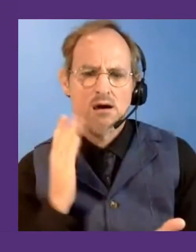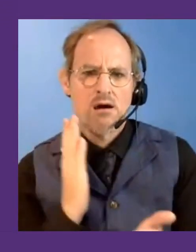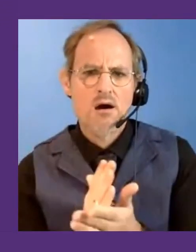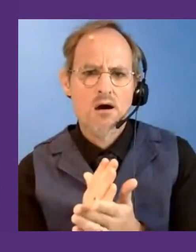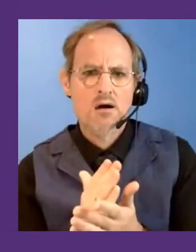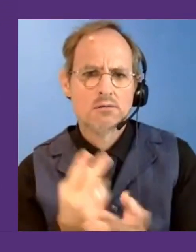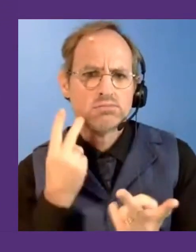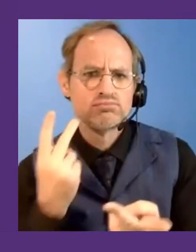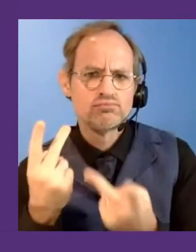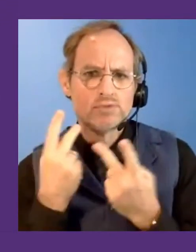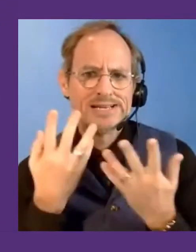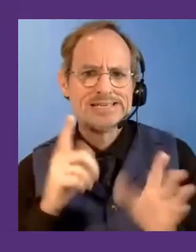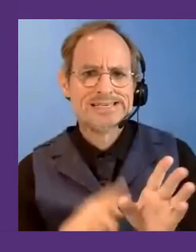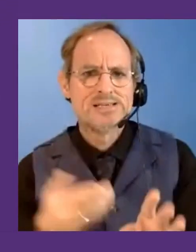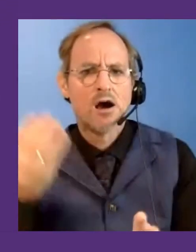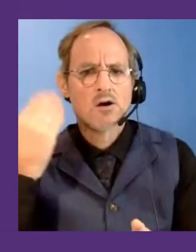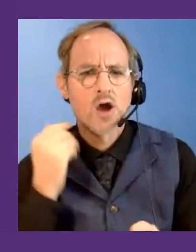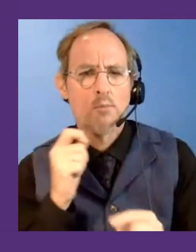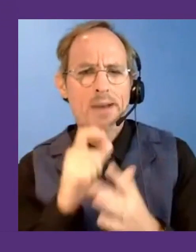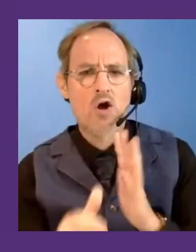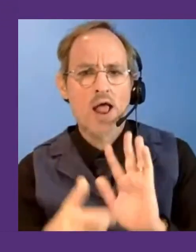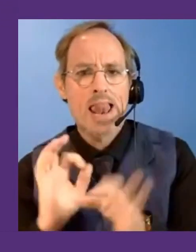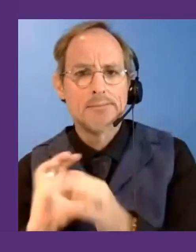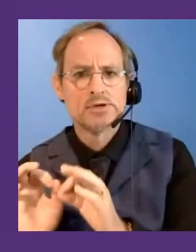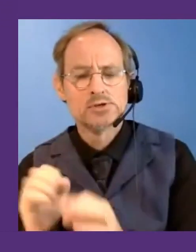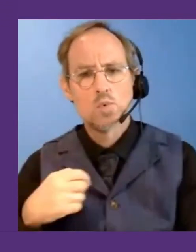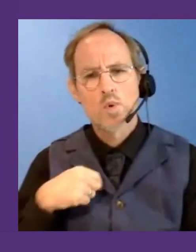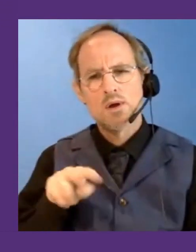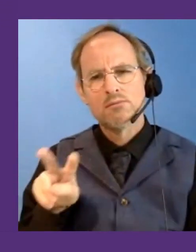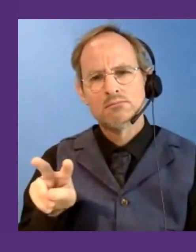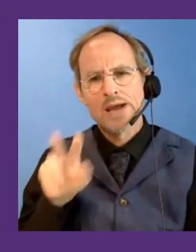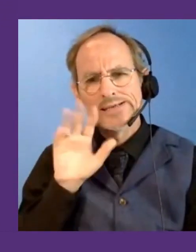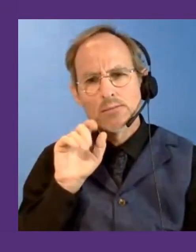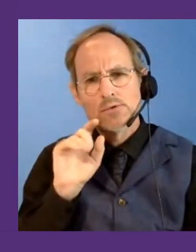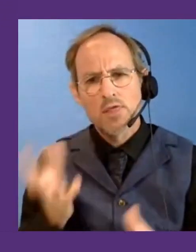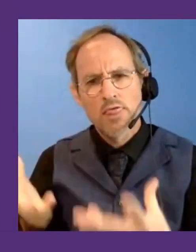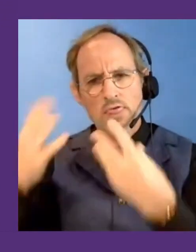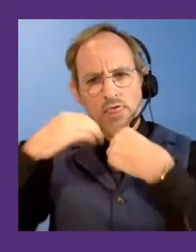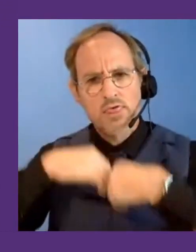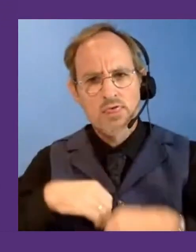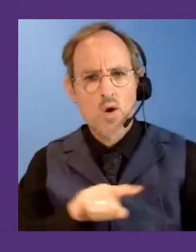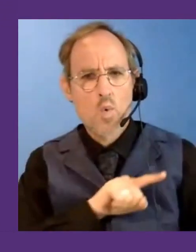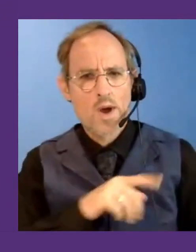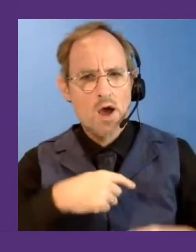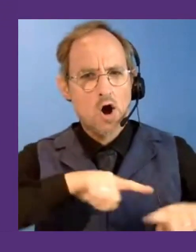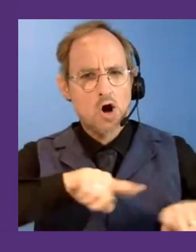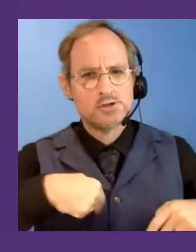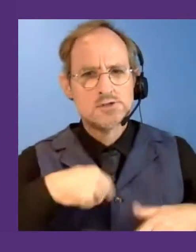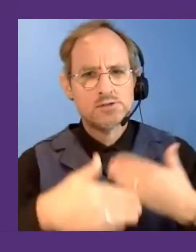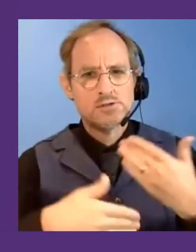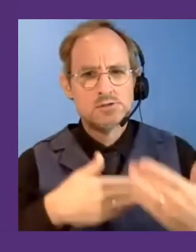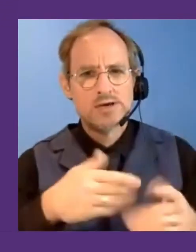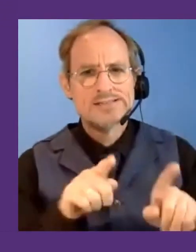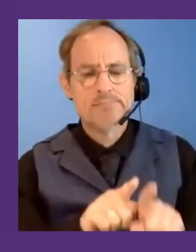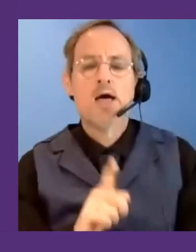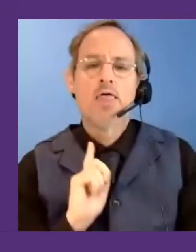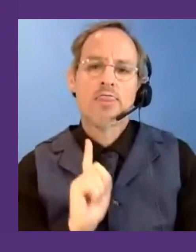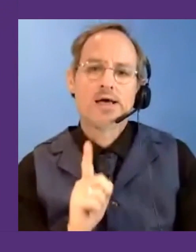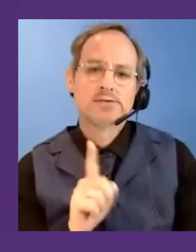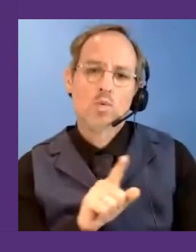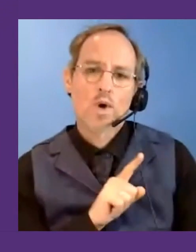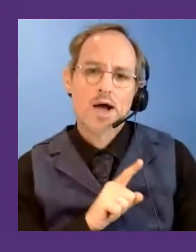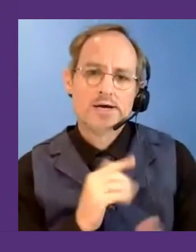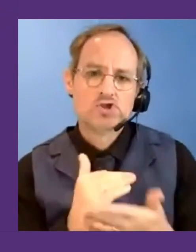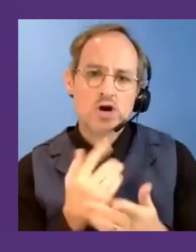gave us a jolt that thought, well, if they can do it, why can't we do it? And I think this is great, and that's why we share so much information. So the things that we've